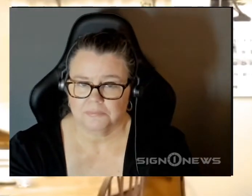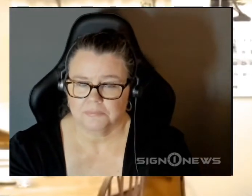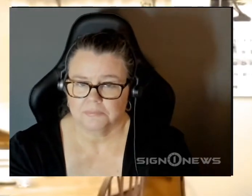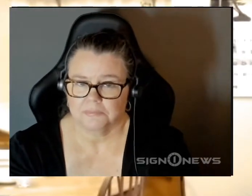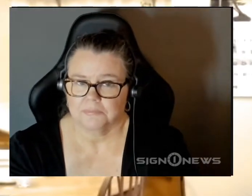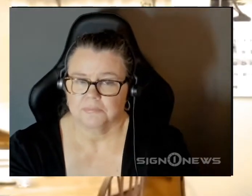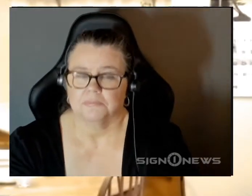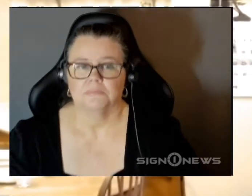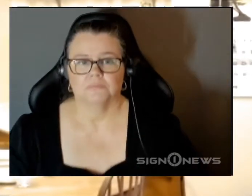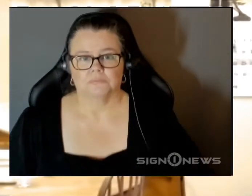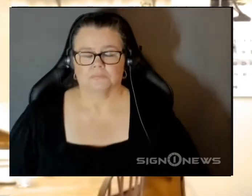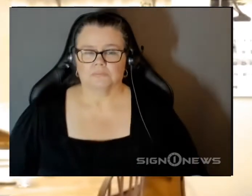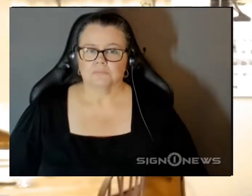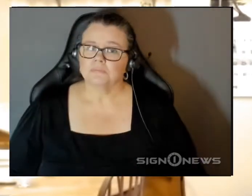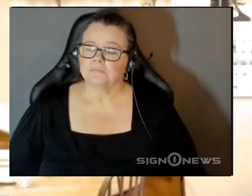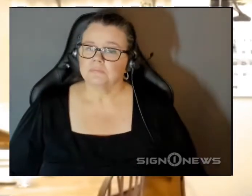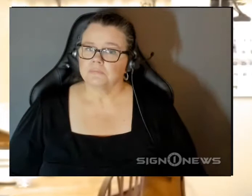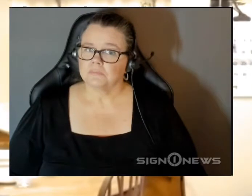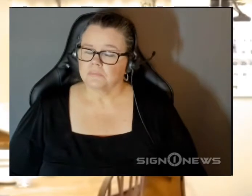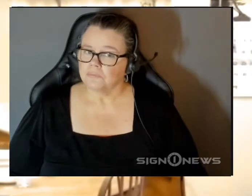That was my comment.